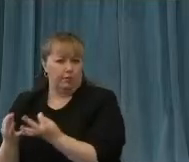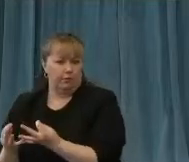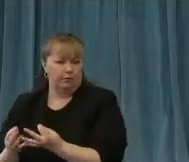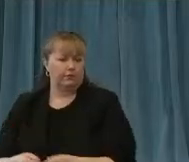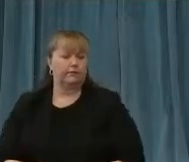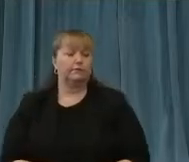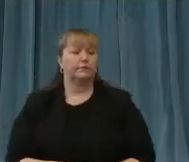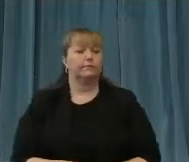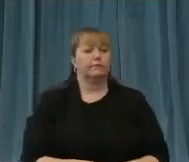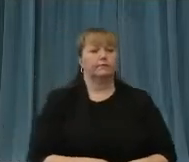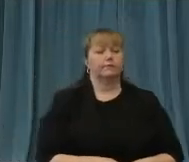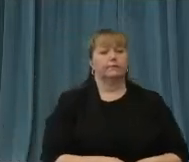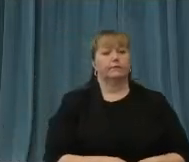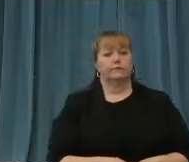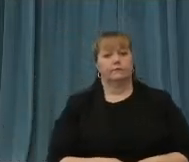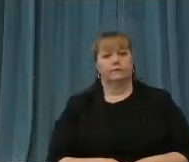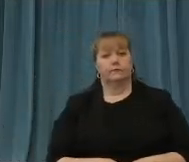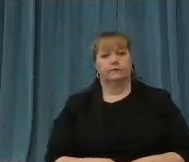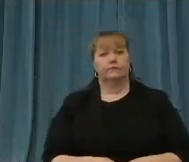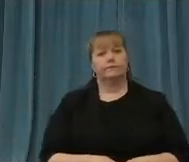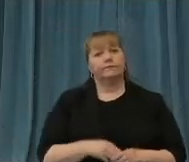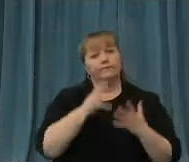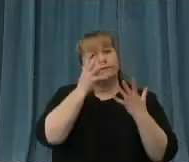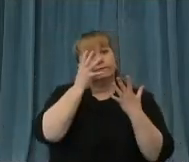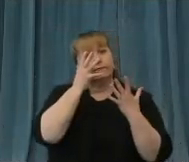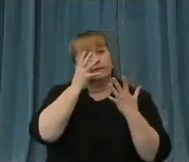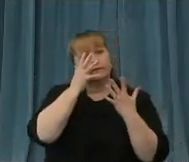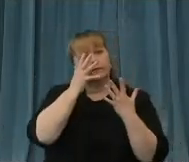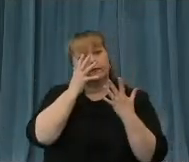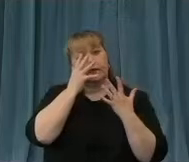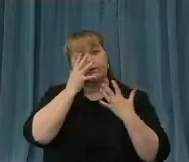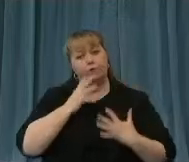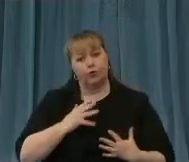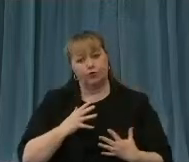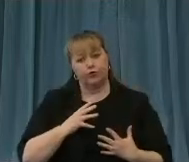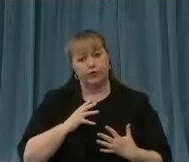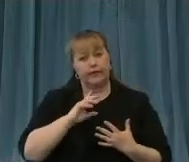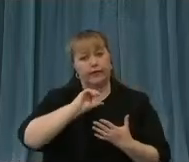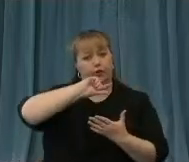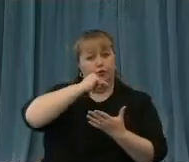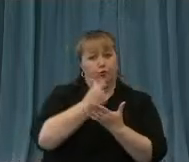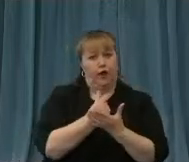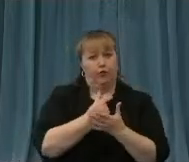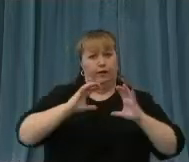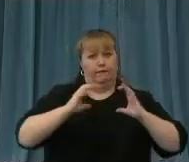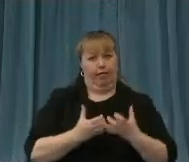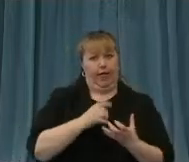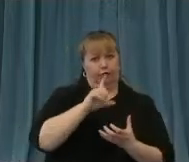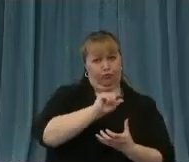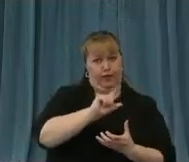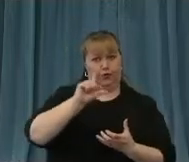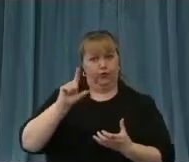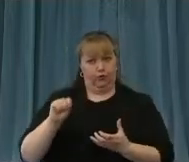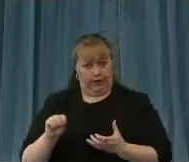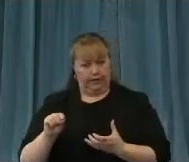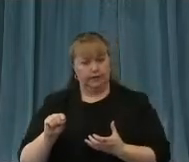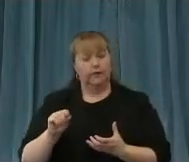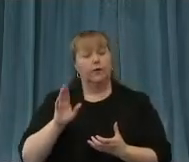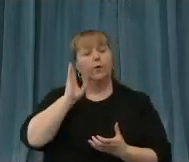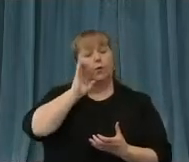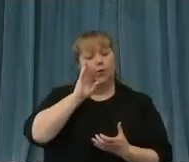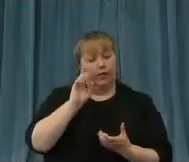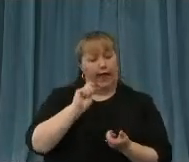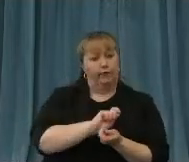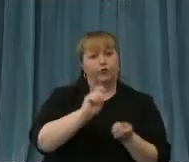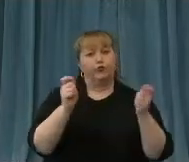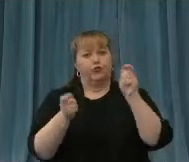Unfortunately, due to the COVID-19, the graduating class of 2020 will have to shift many of their celebrations and milestones